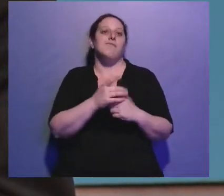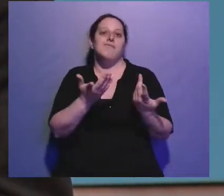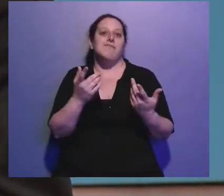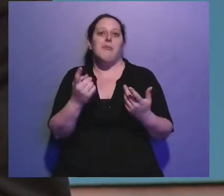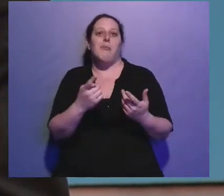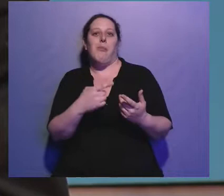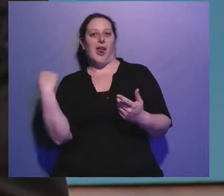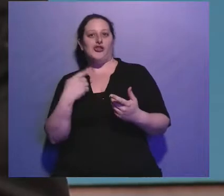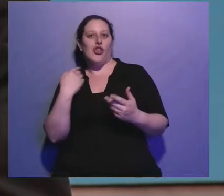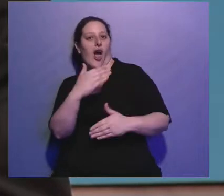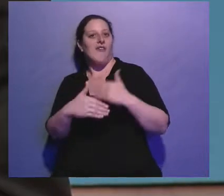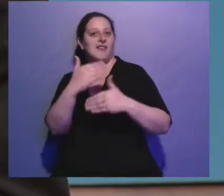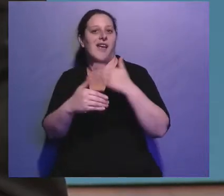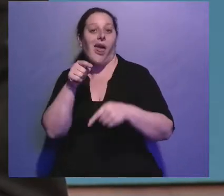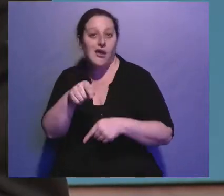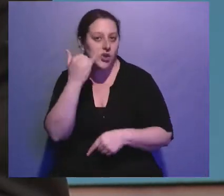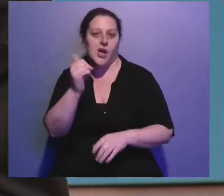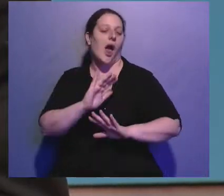So making progress in that